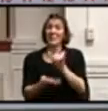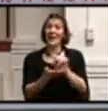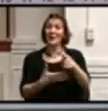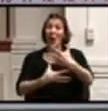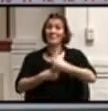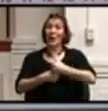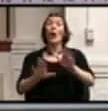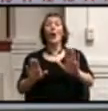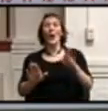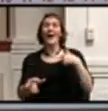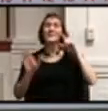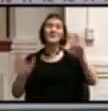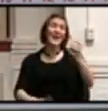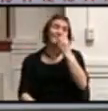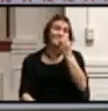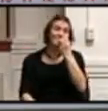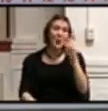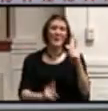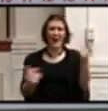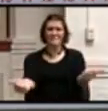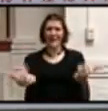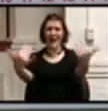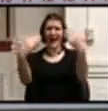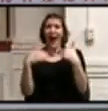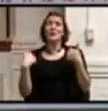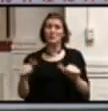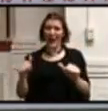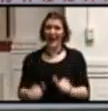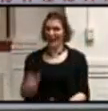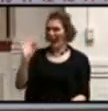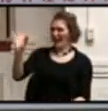about it. And we have great food, and everybody should come try it.